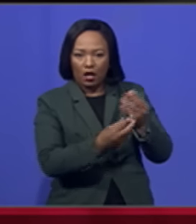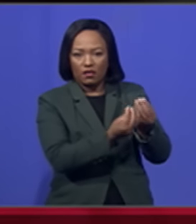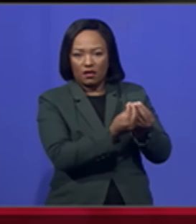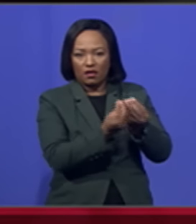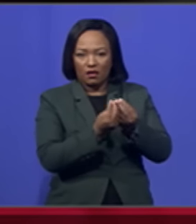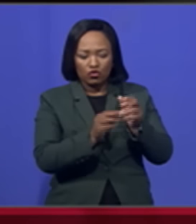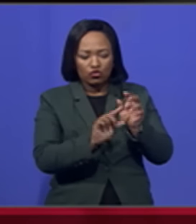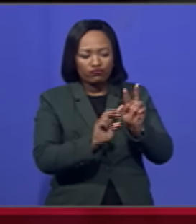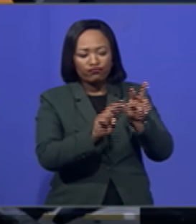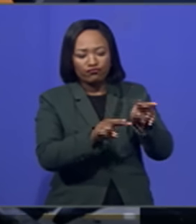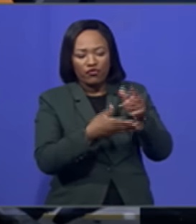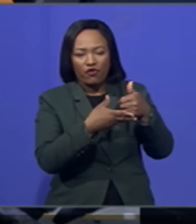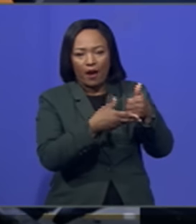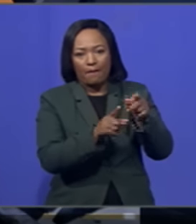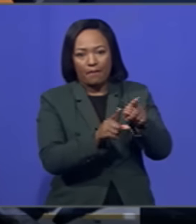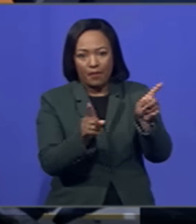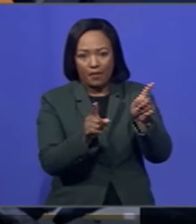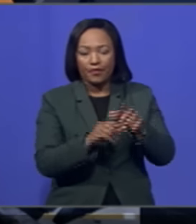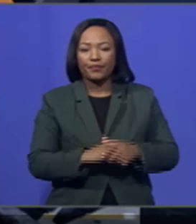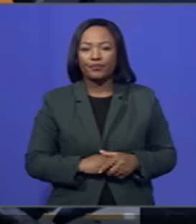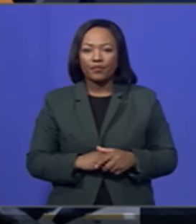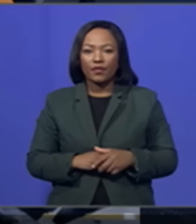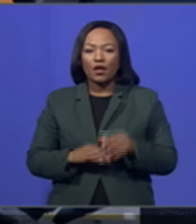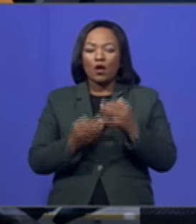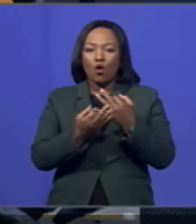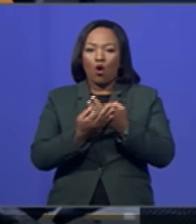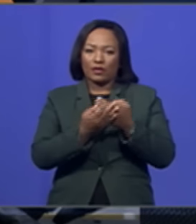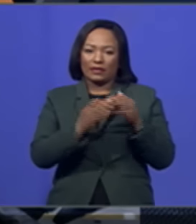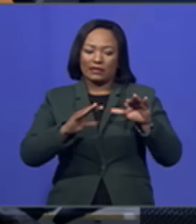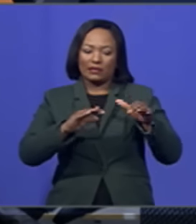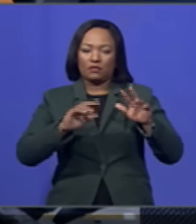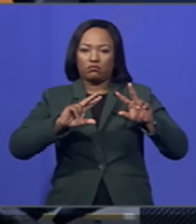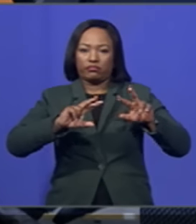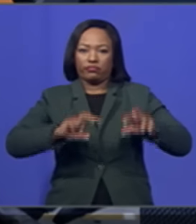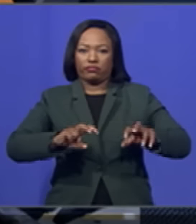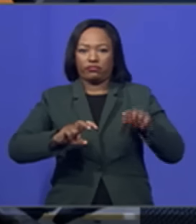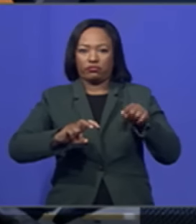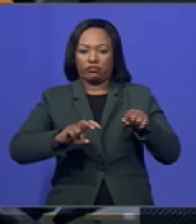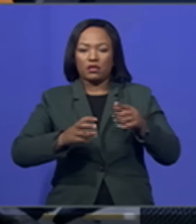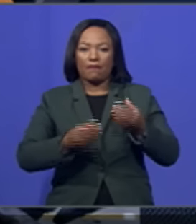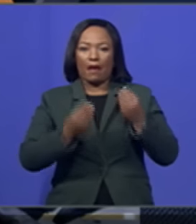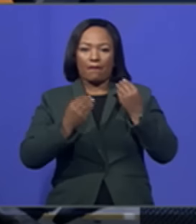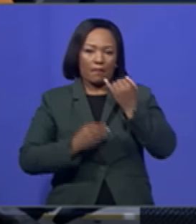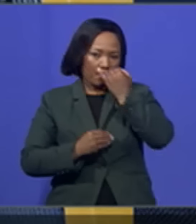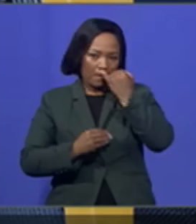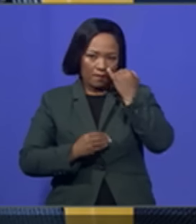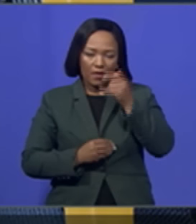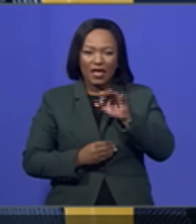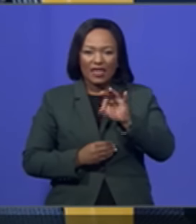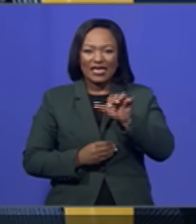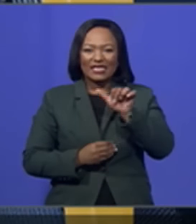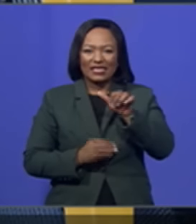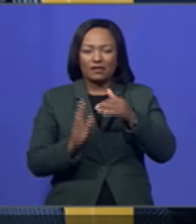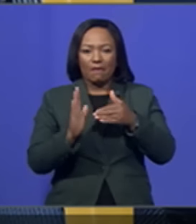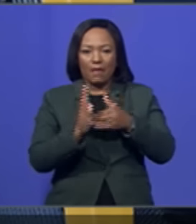inspect and assist them. Lekala la mafokisi la di-Hawks le fumane dithethefatsi tse ballwang ho diranta tse dimilione